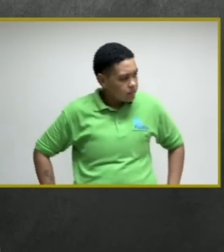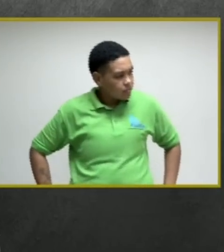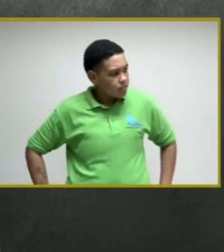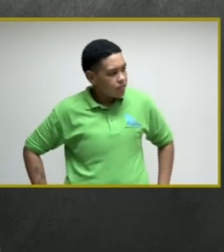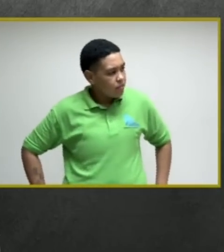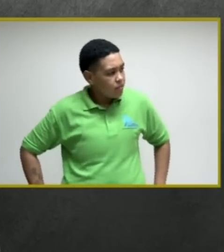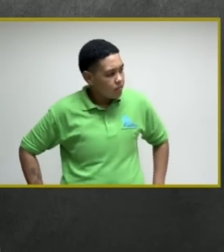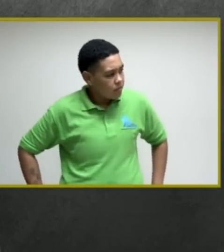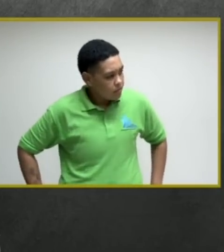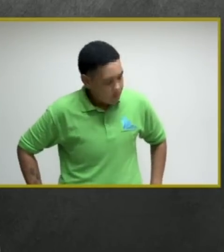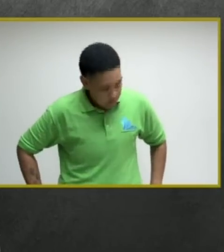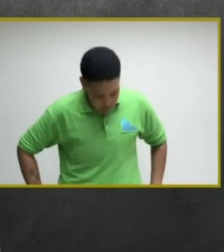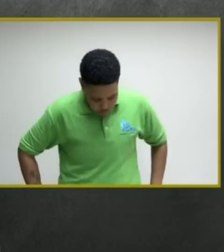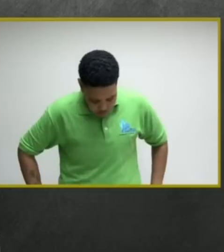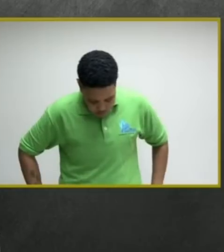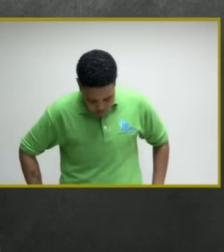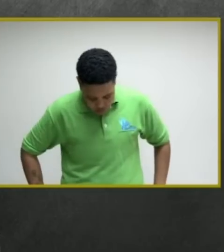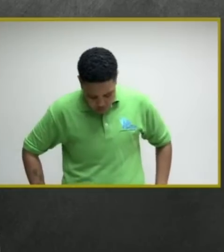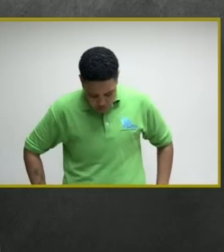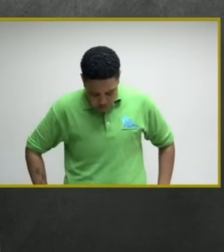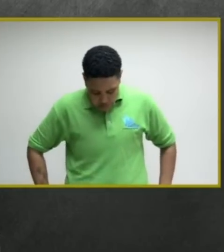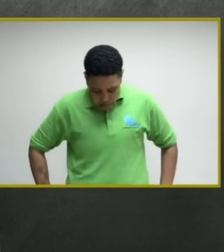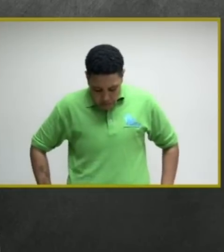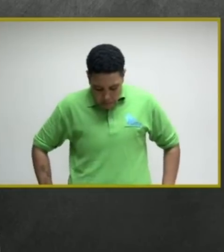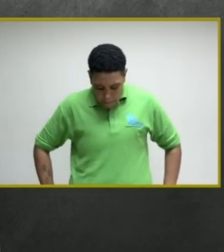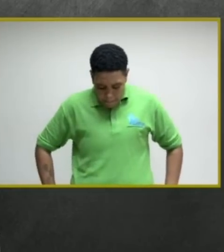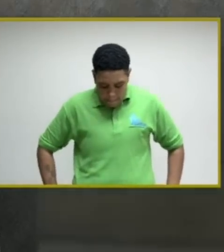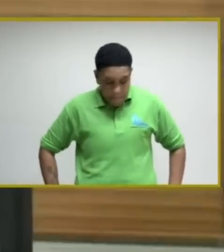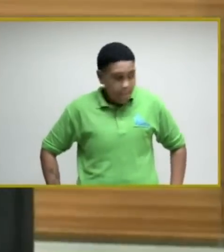All right, good afternoon.